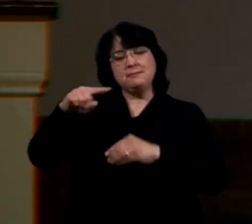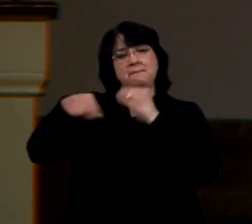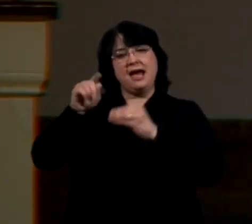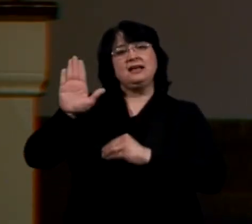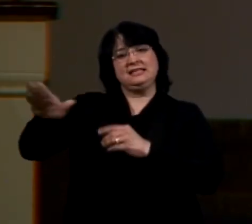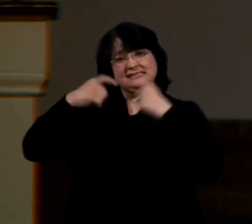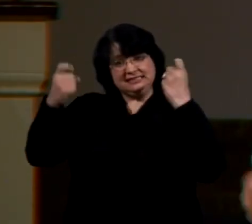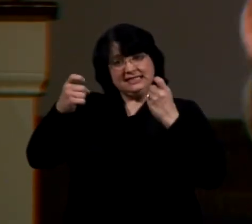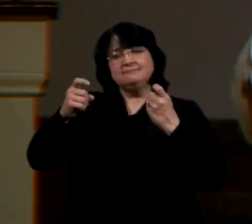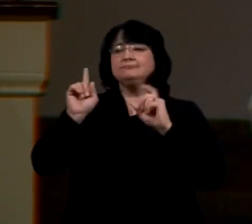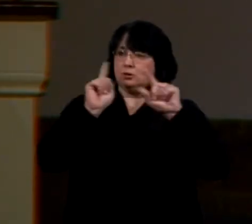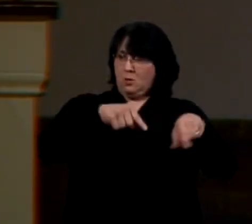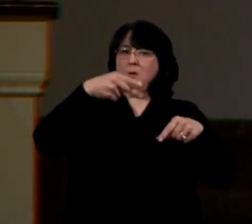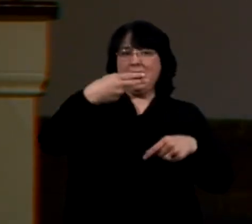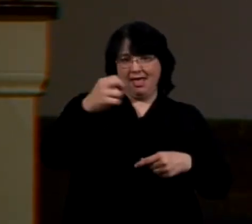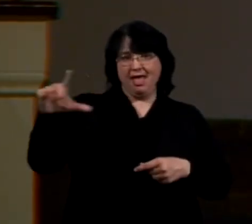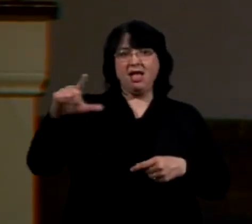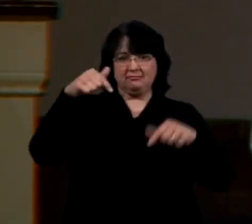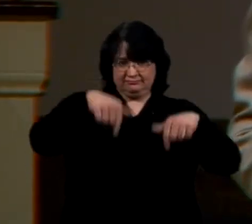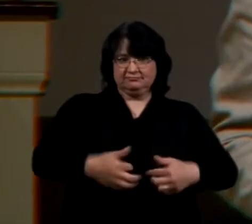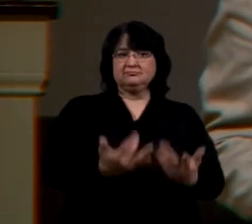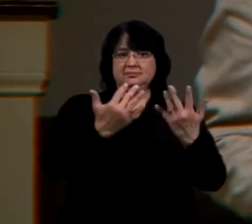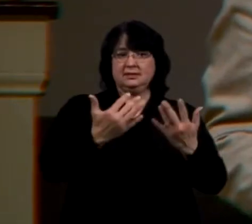sin. Step number six,